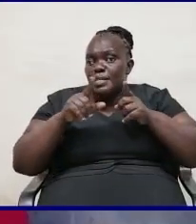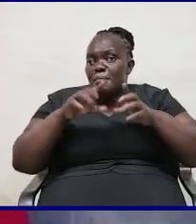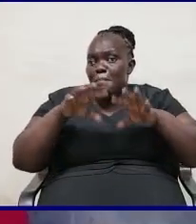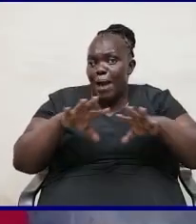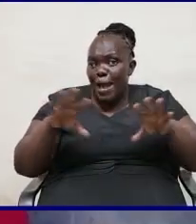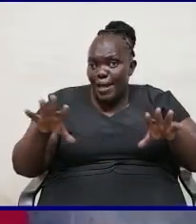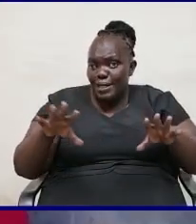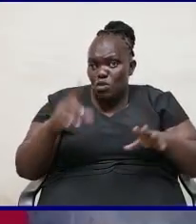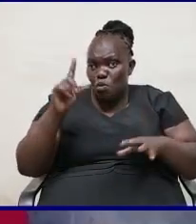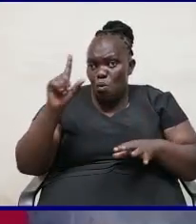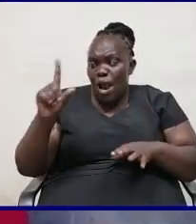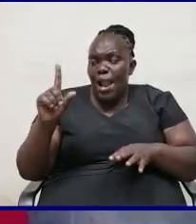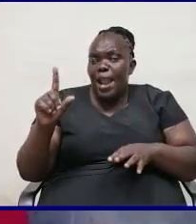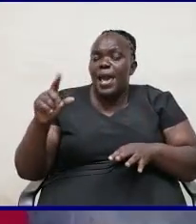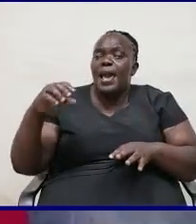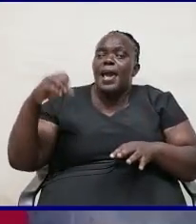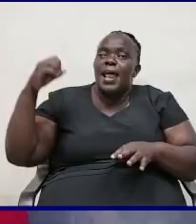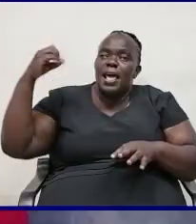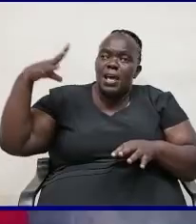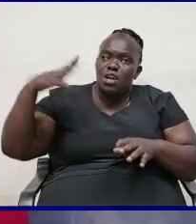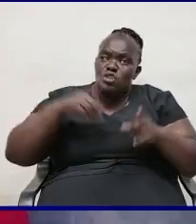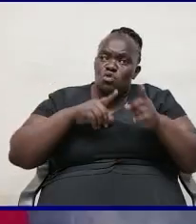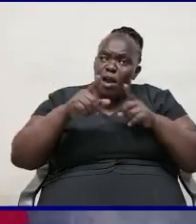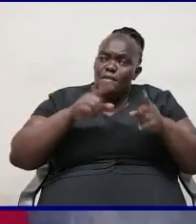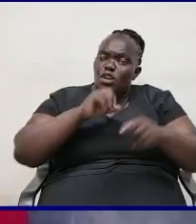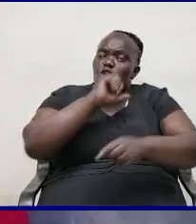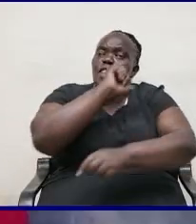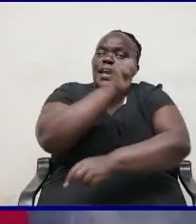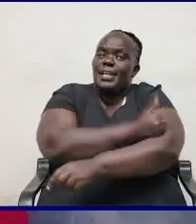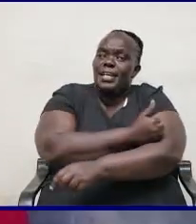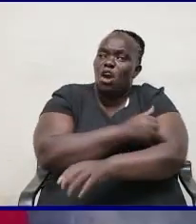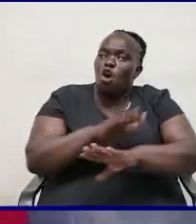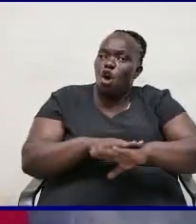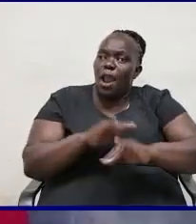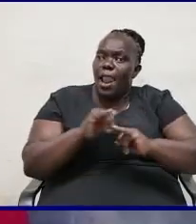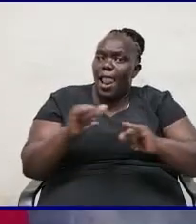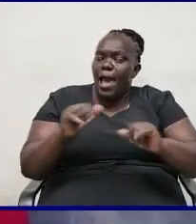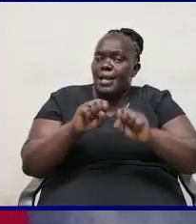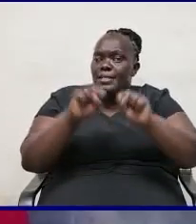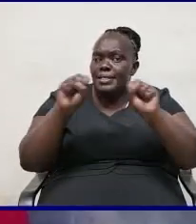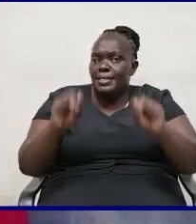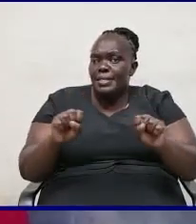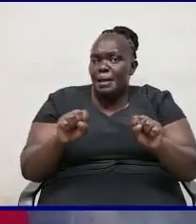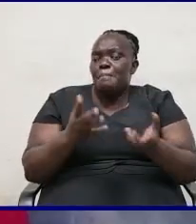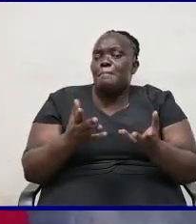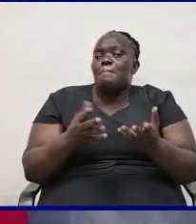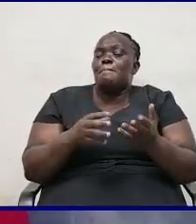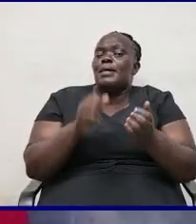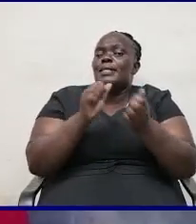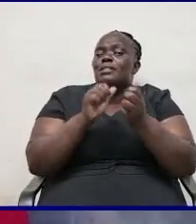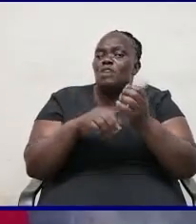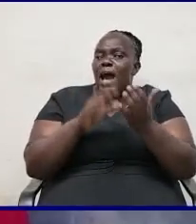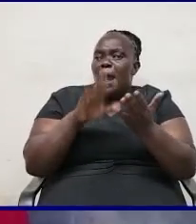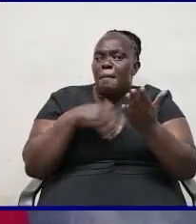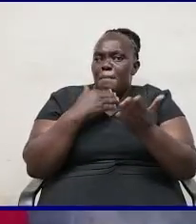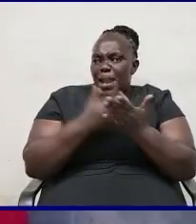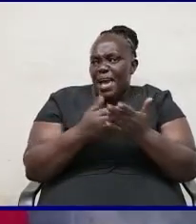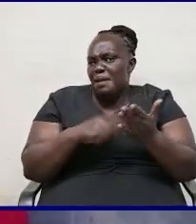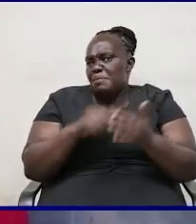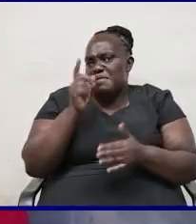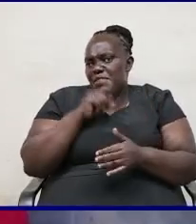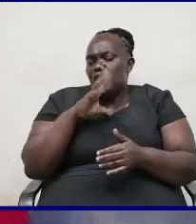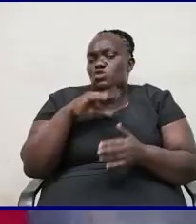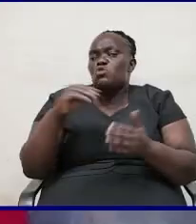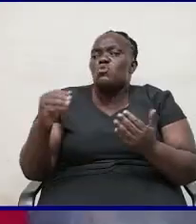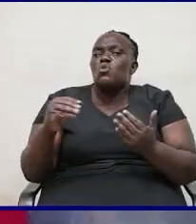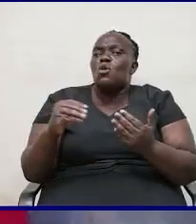market. One is the electronic travel authorization, which is an online system that you apply, you pay the $30, you apply, and once you